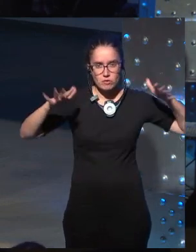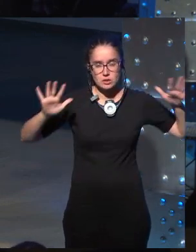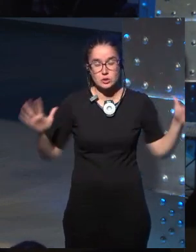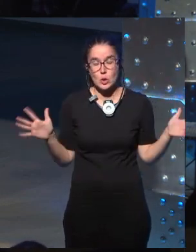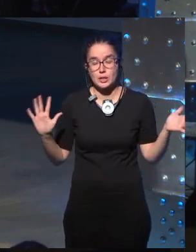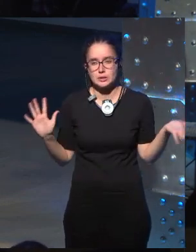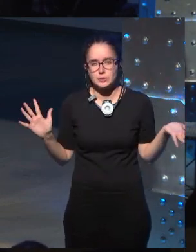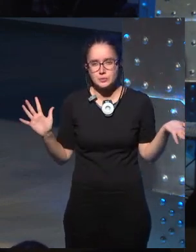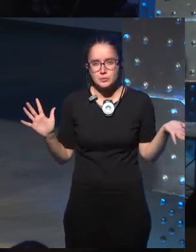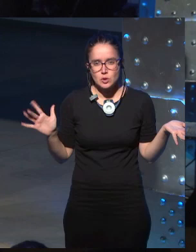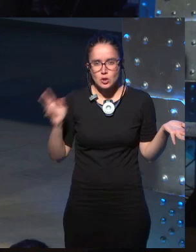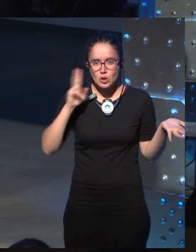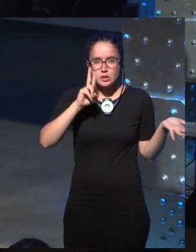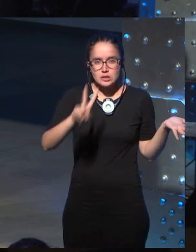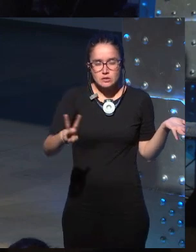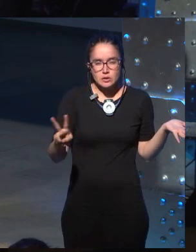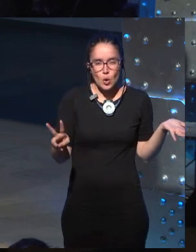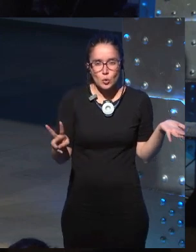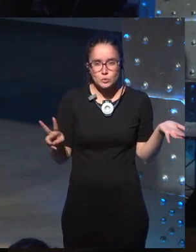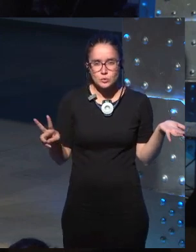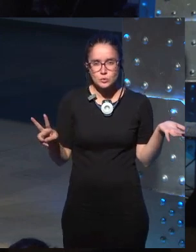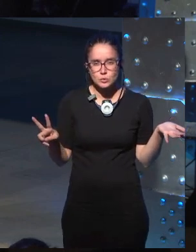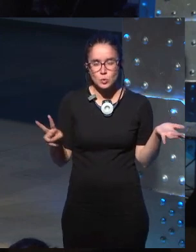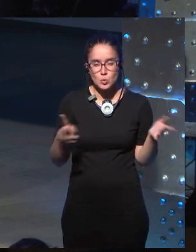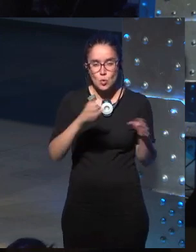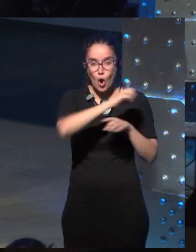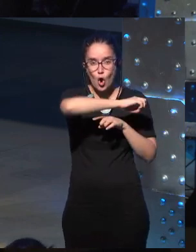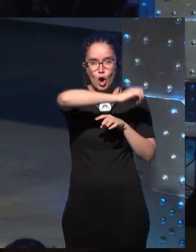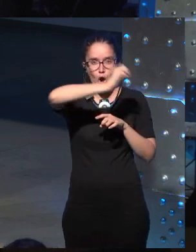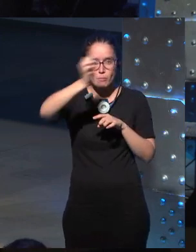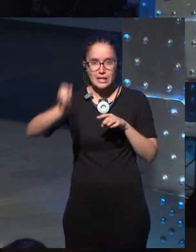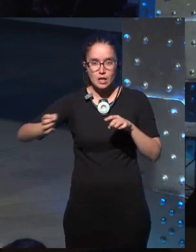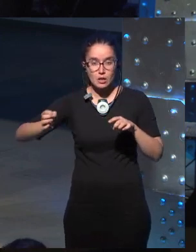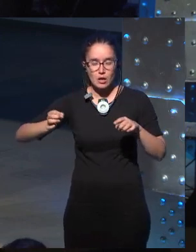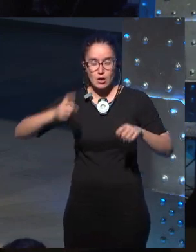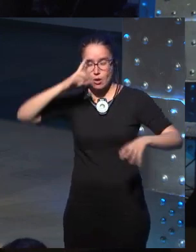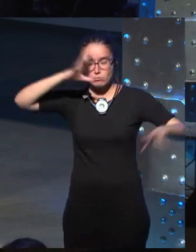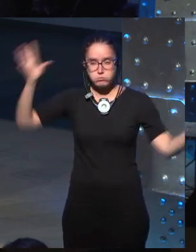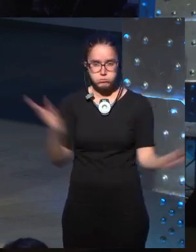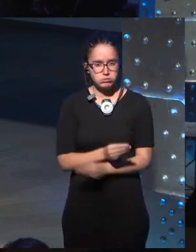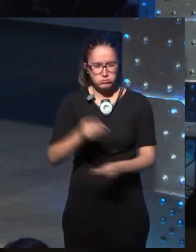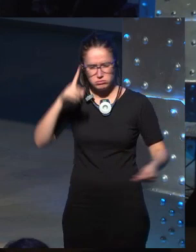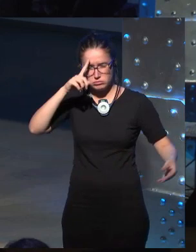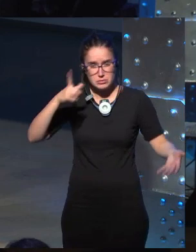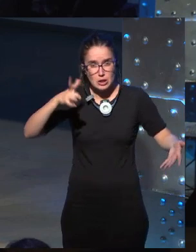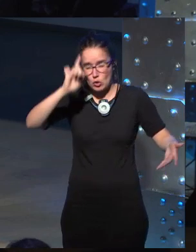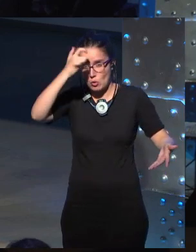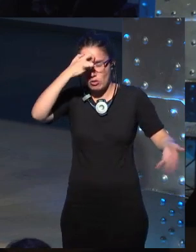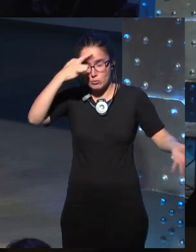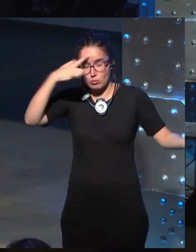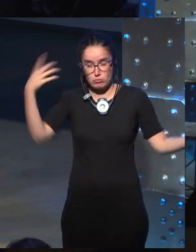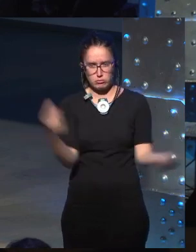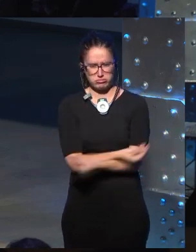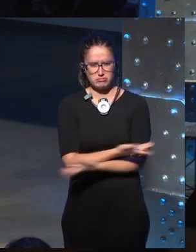go through that collapsed the idea that there were spheres holding stuff out there. Seeing moons